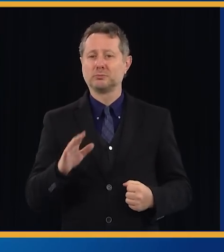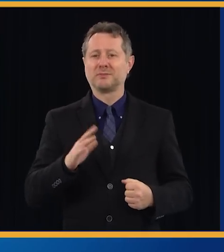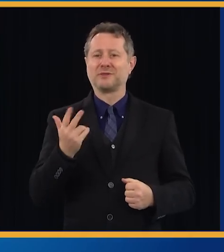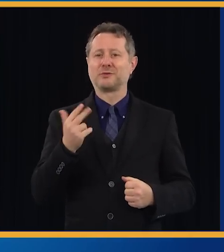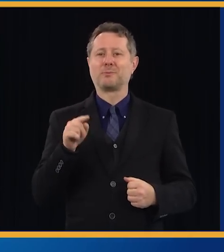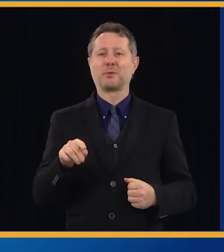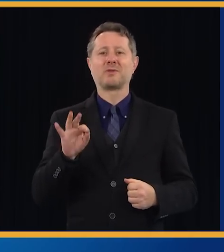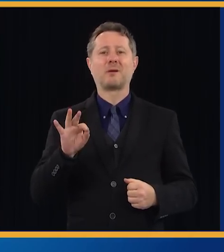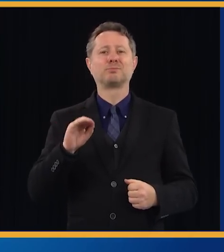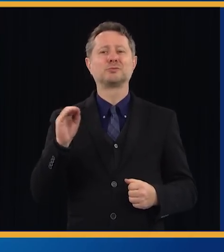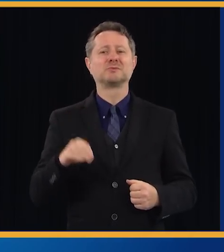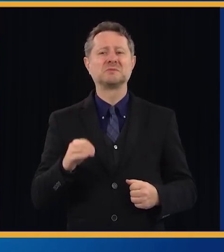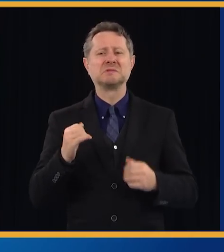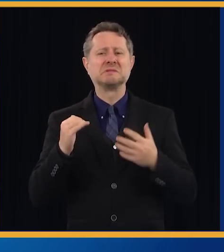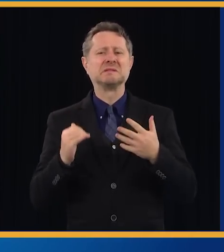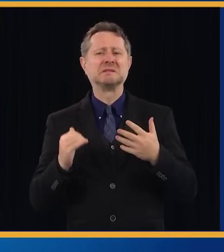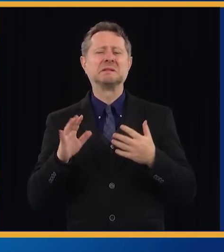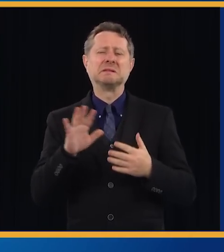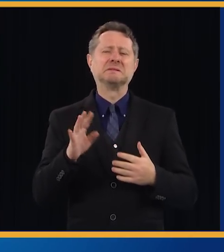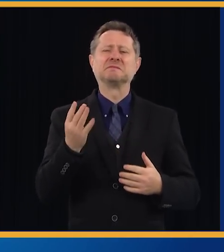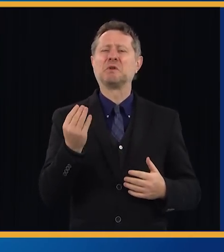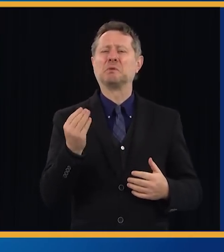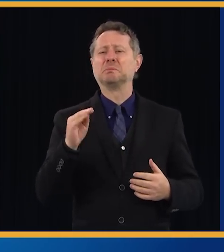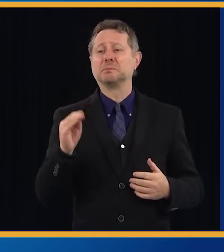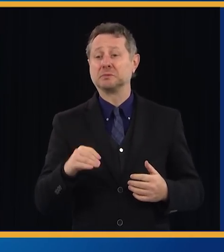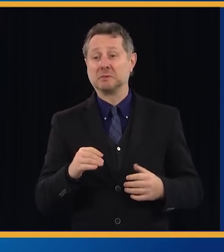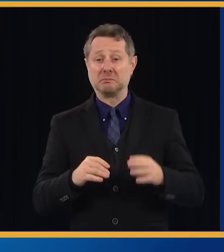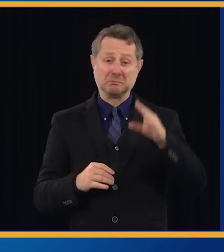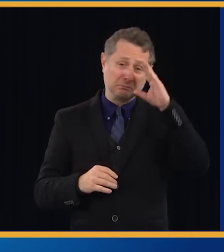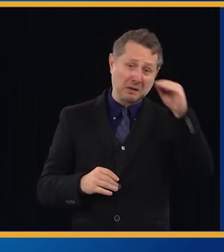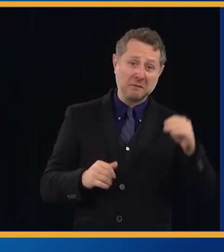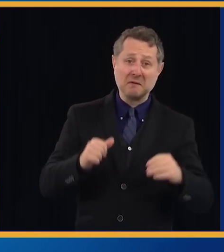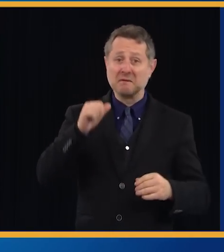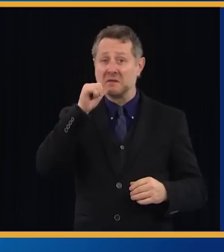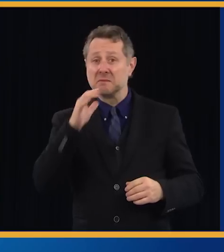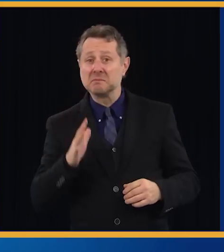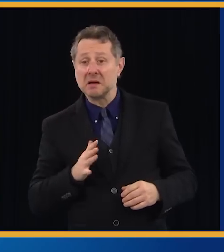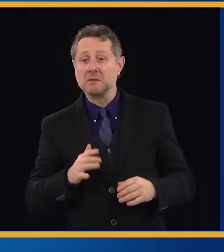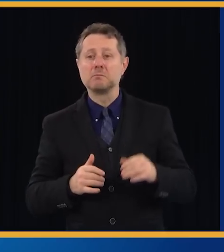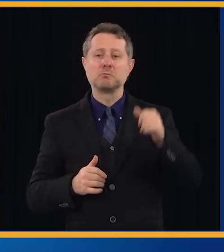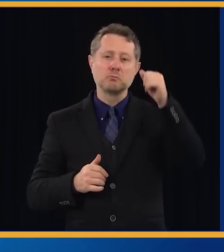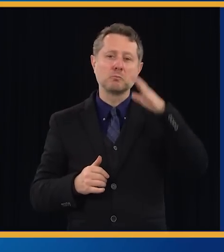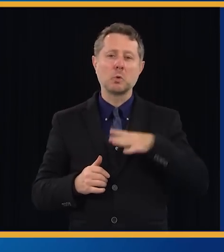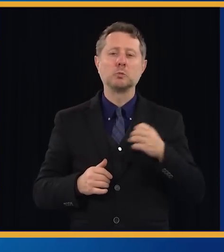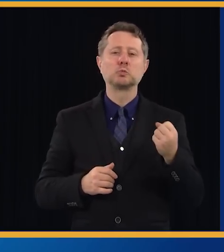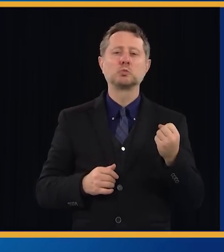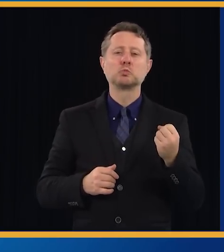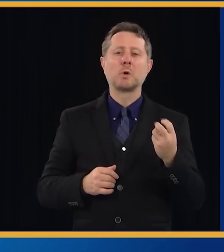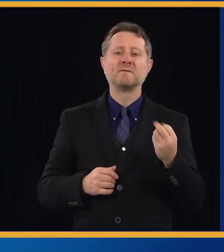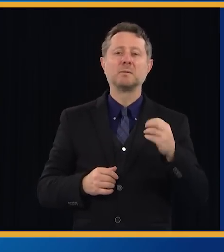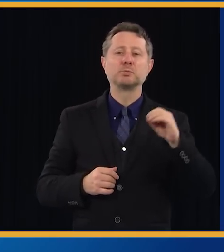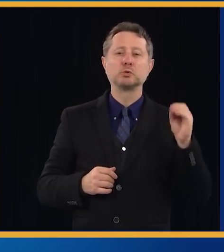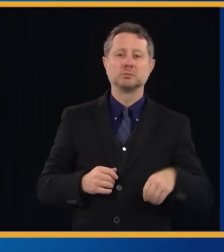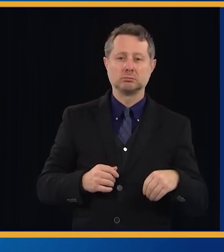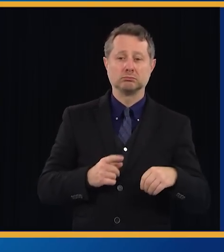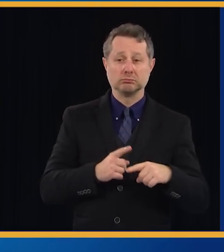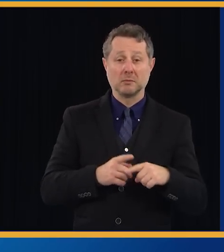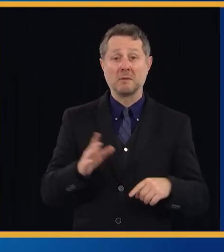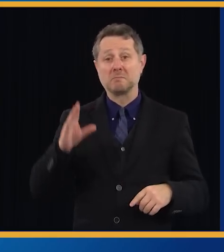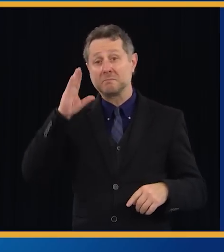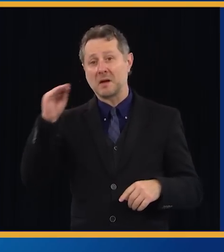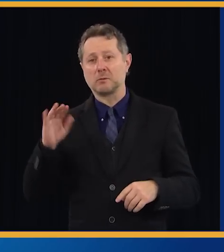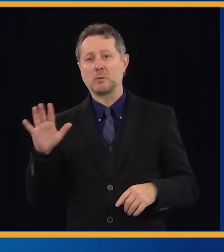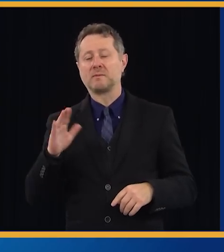14%. Breakdown male, female. Female, 12% positive. Males close to